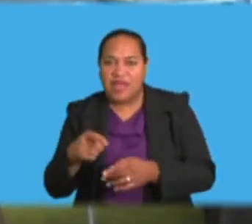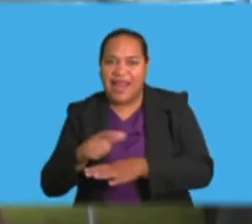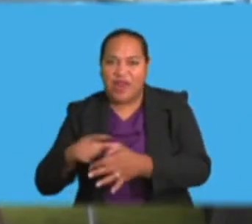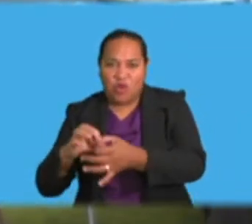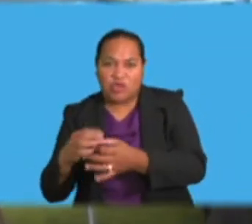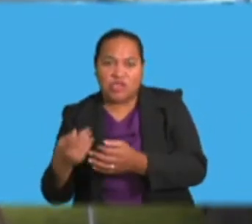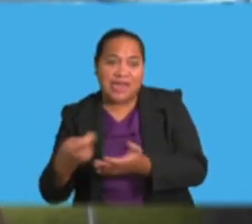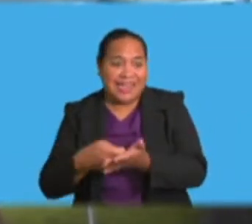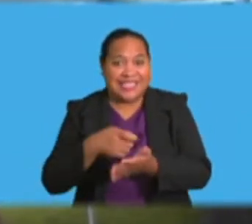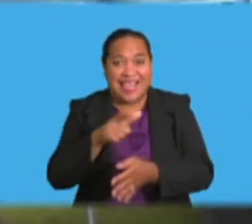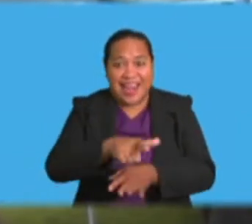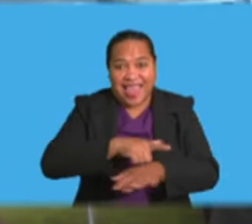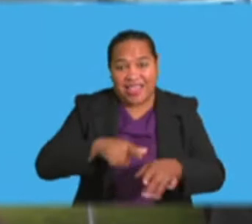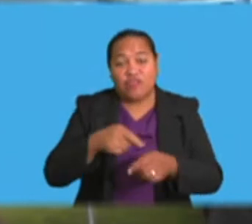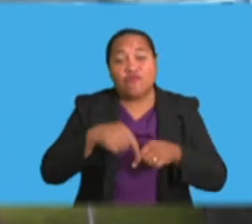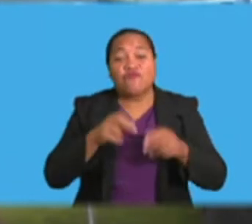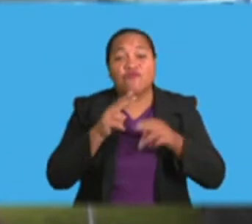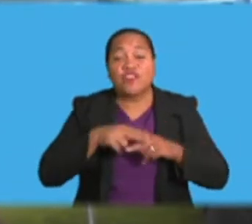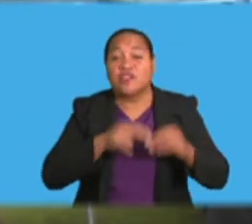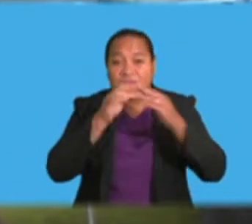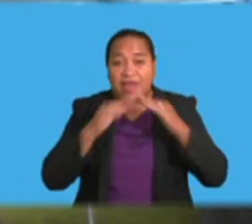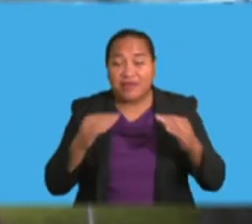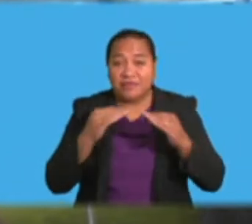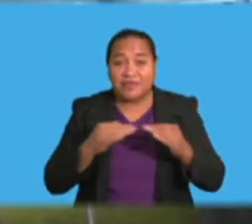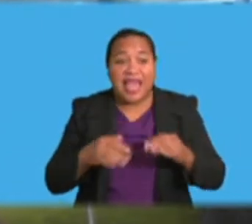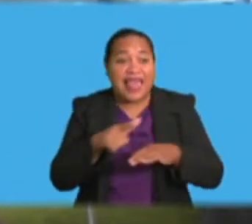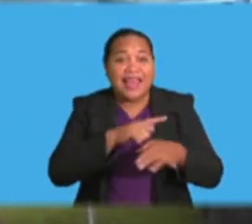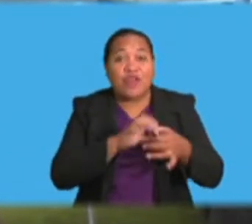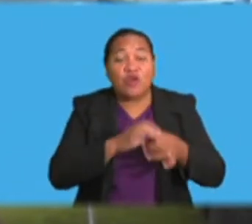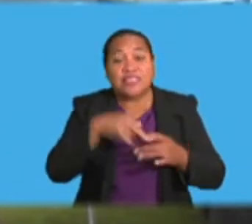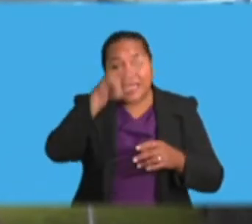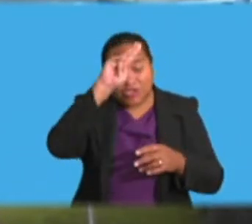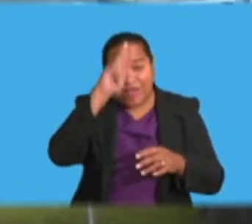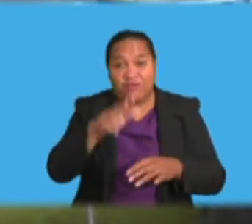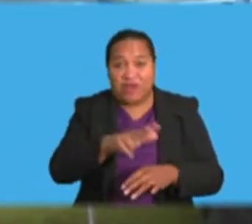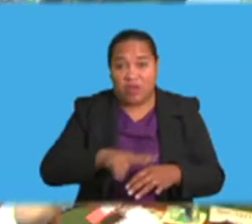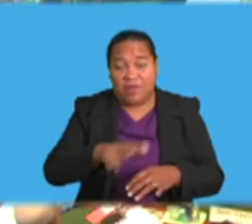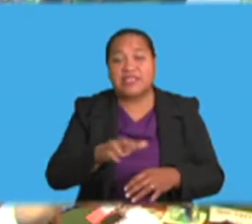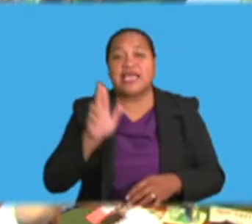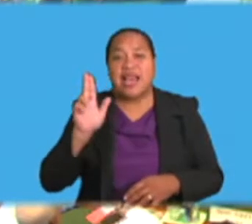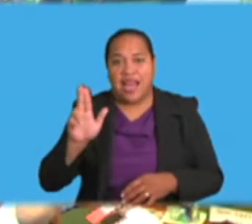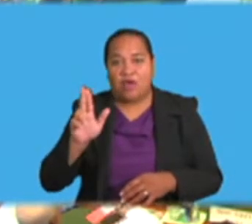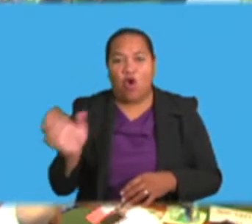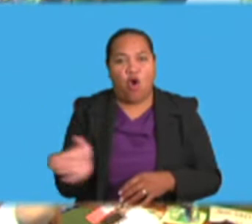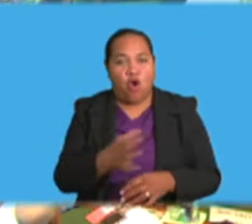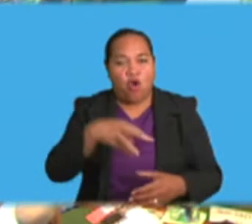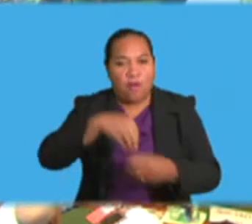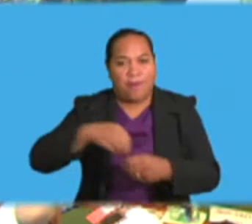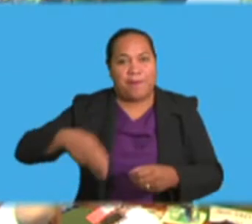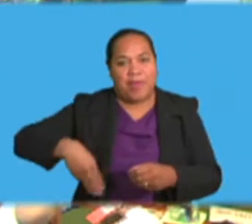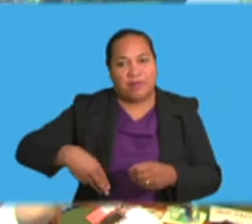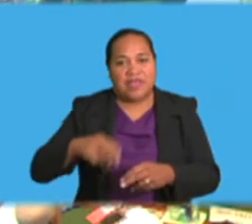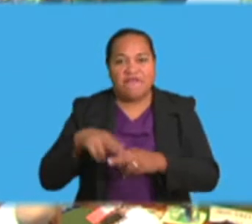Pine Limited and the landowners of extension forests in Kandavu, Lomaiviti and Lau, who are all members of the Fiji